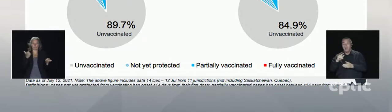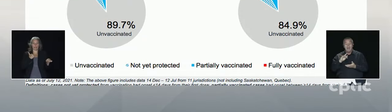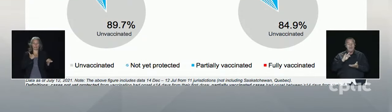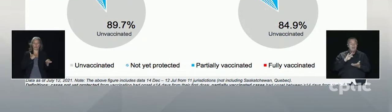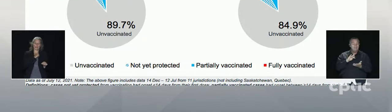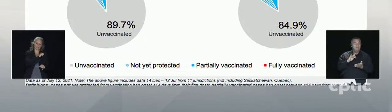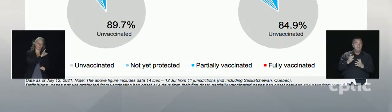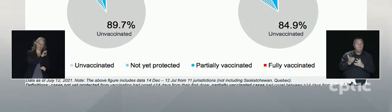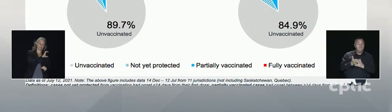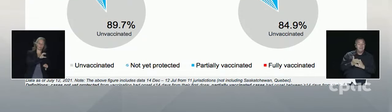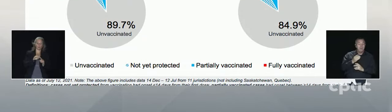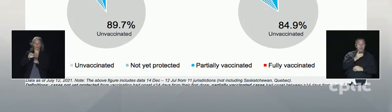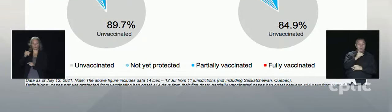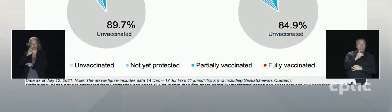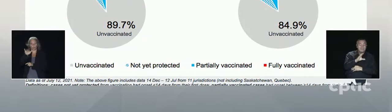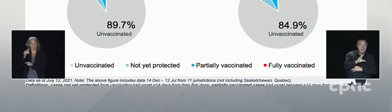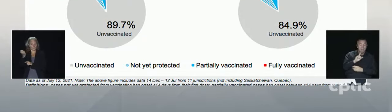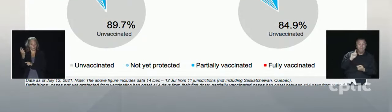12th, only